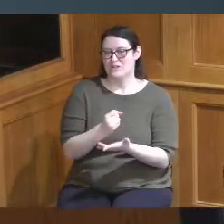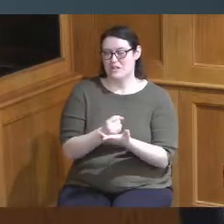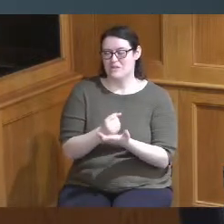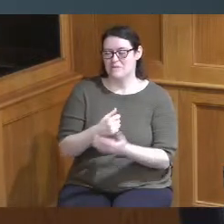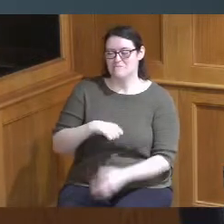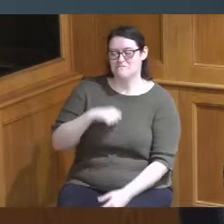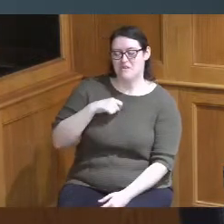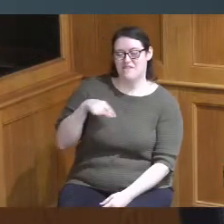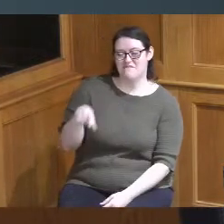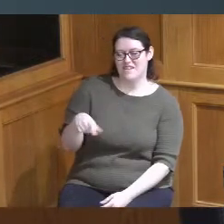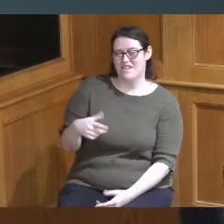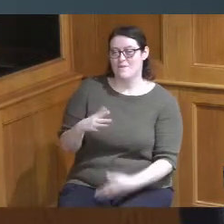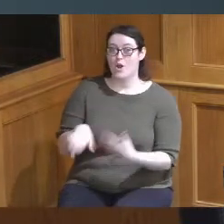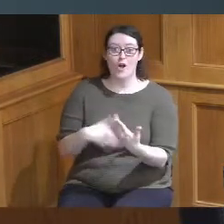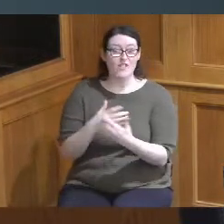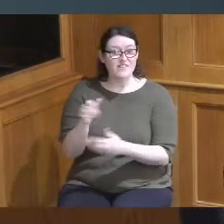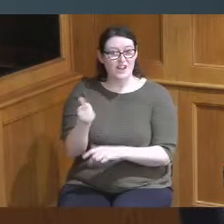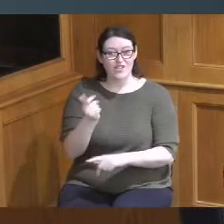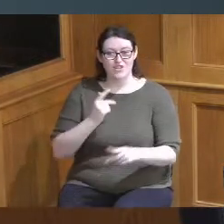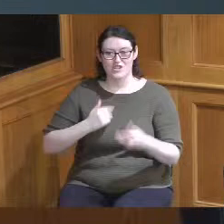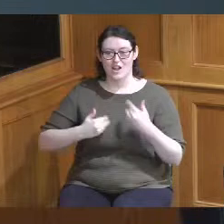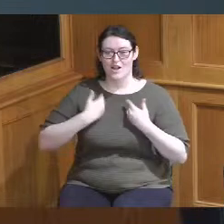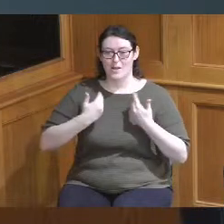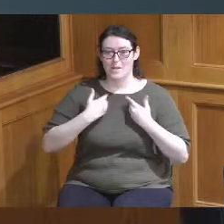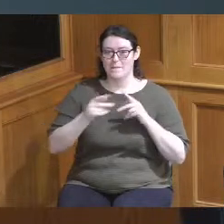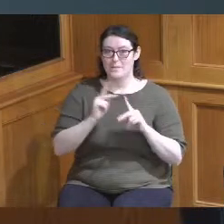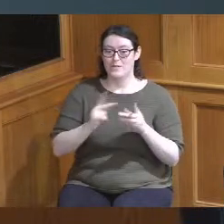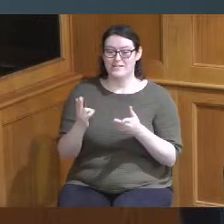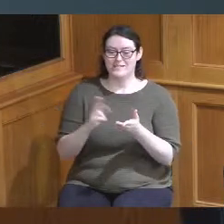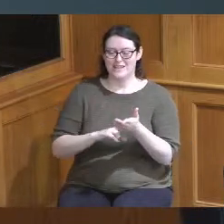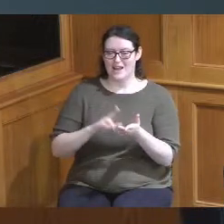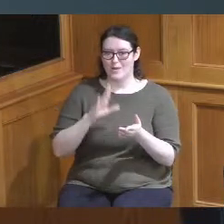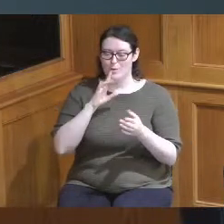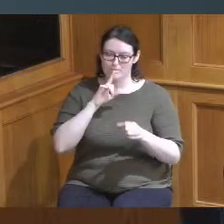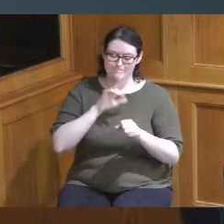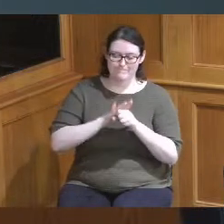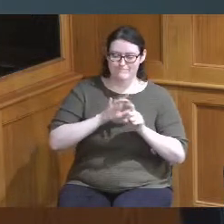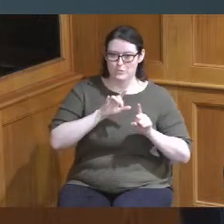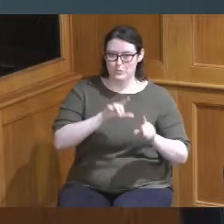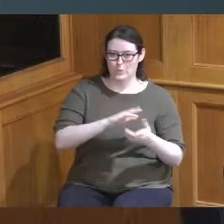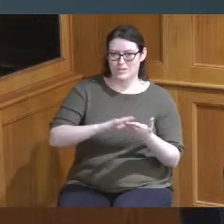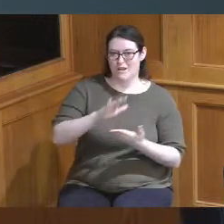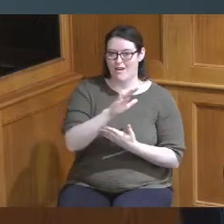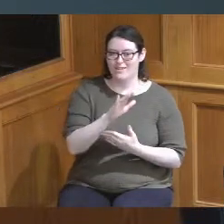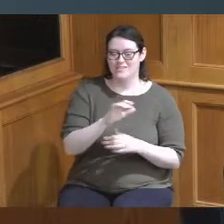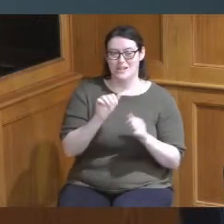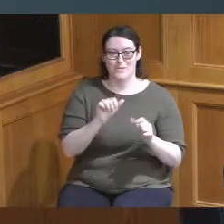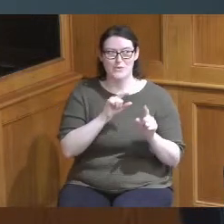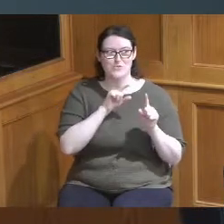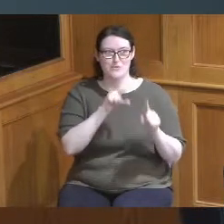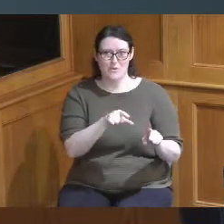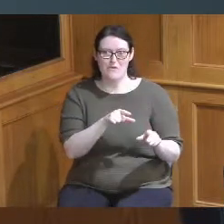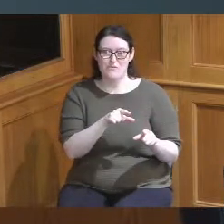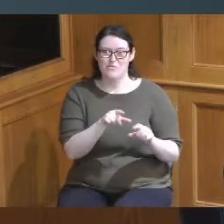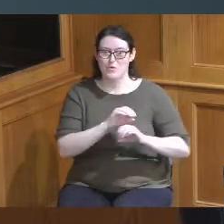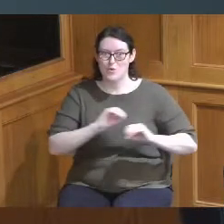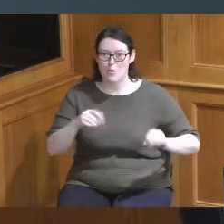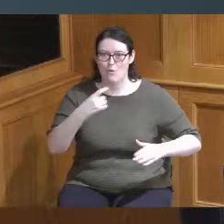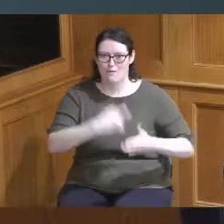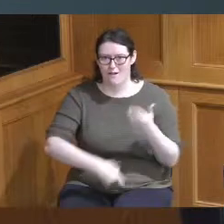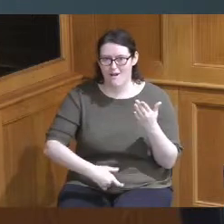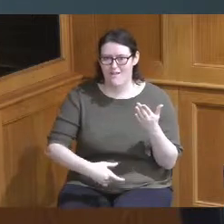and all of the young people that signed to go to college. And are able to go to college at no